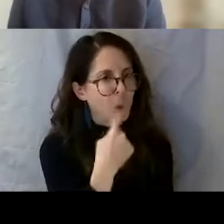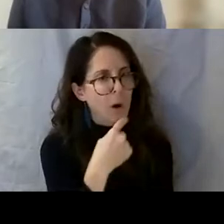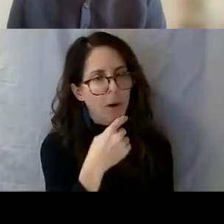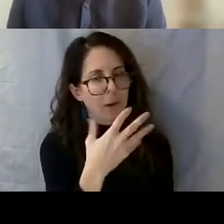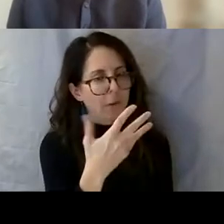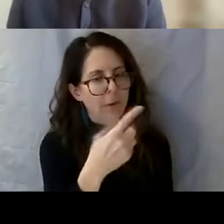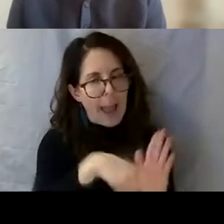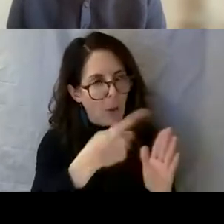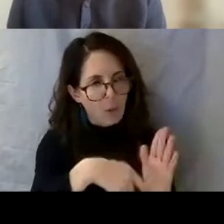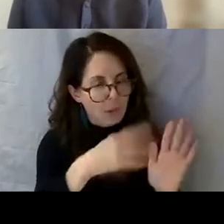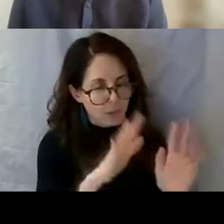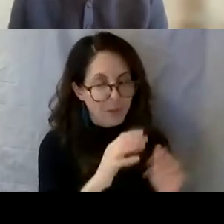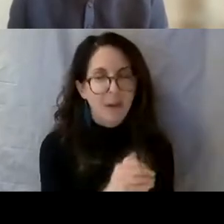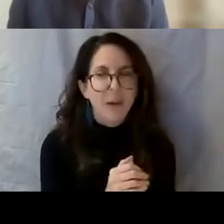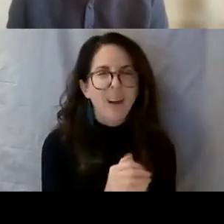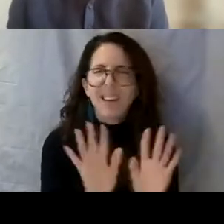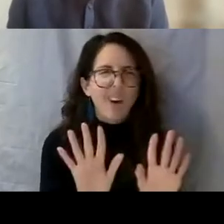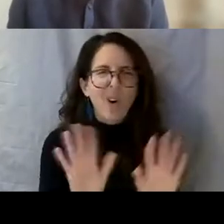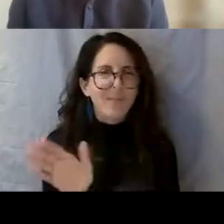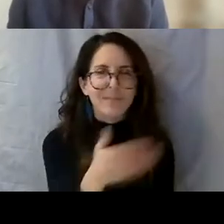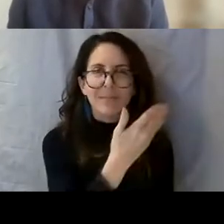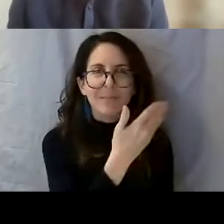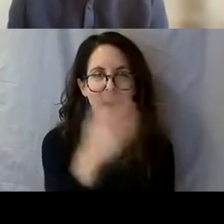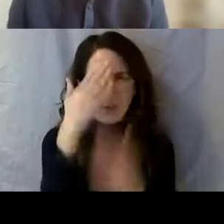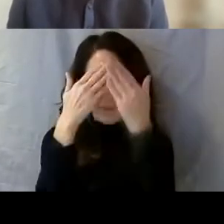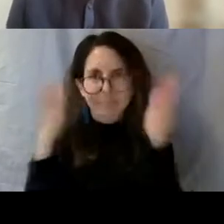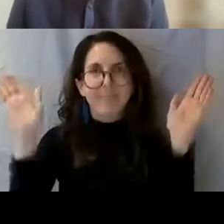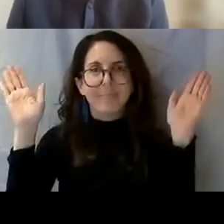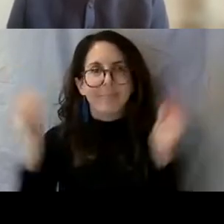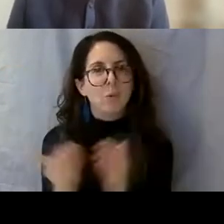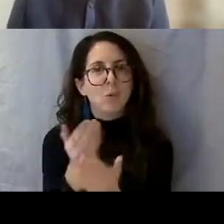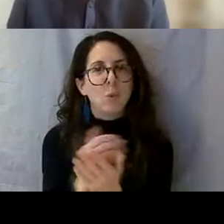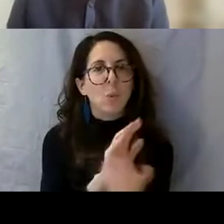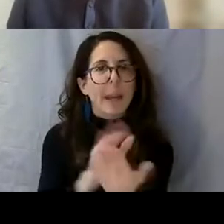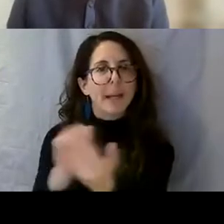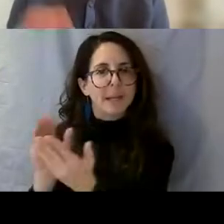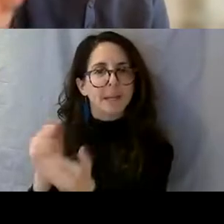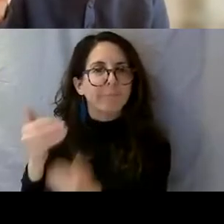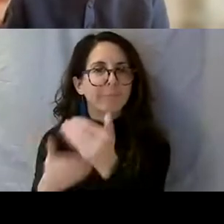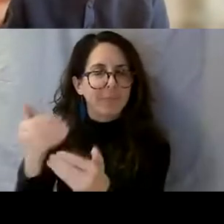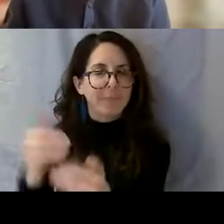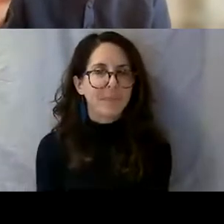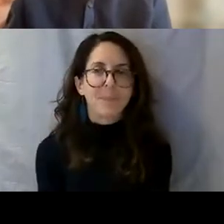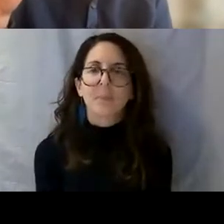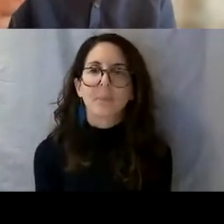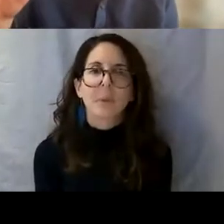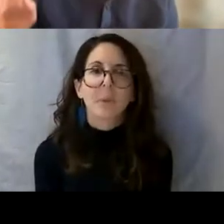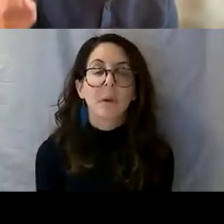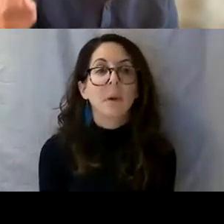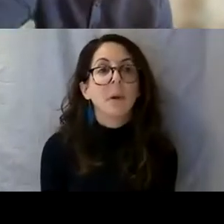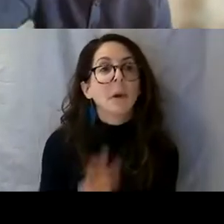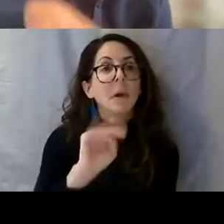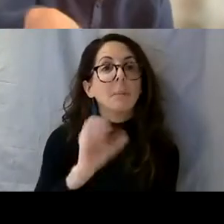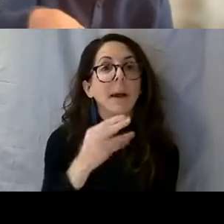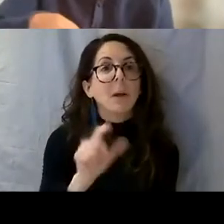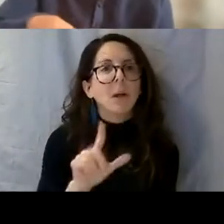We need to open up our minds to new ways of doing things. I know we're supposed to end, but